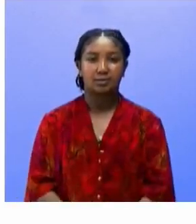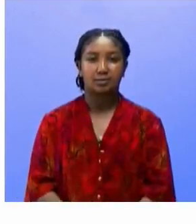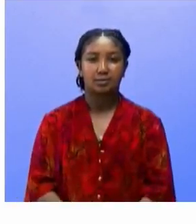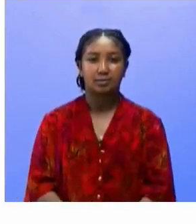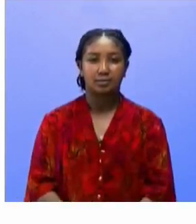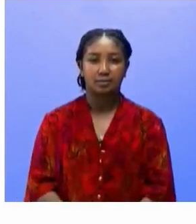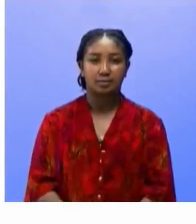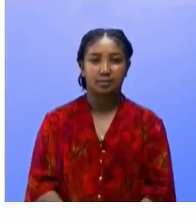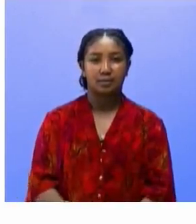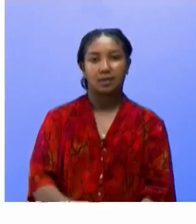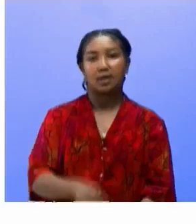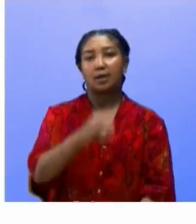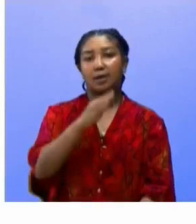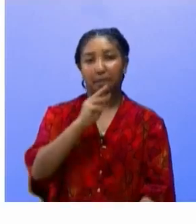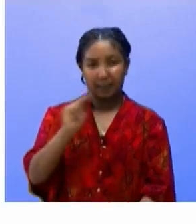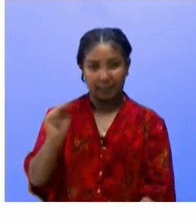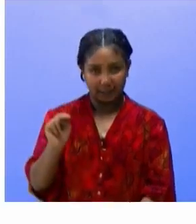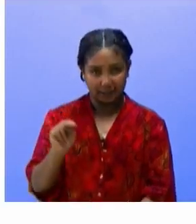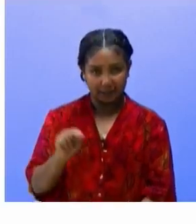been